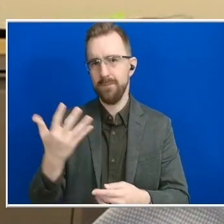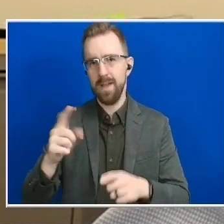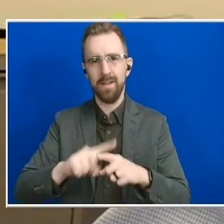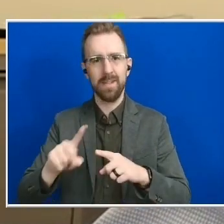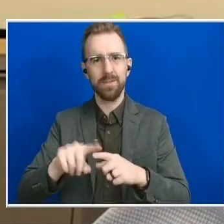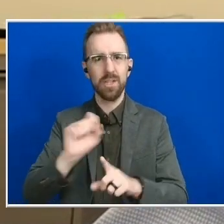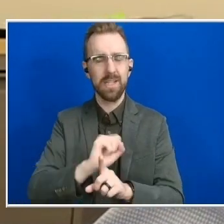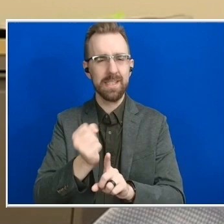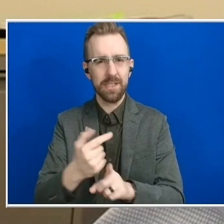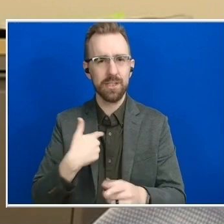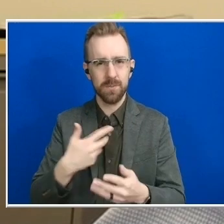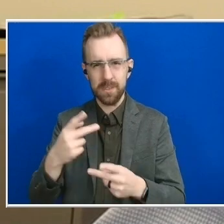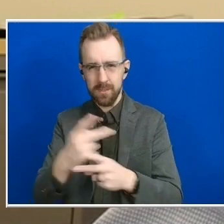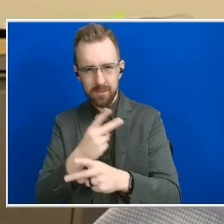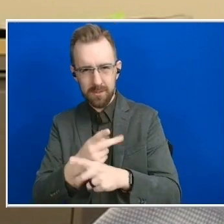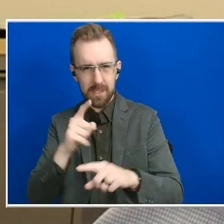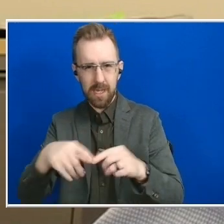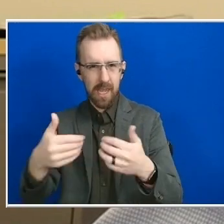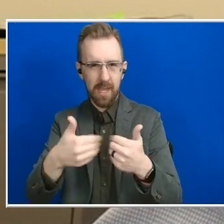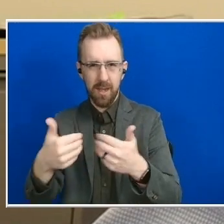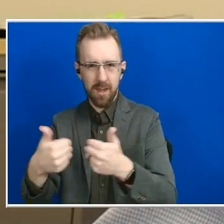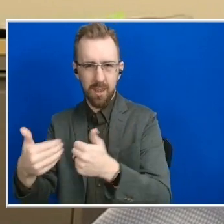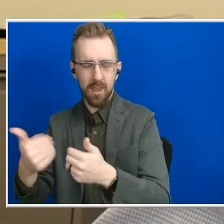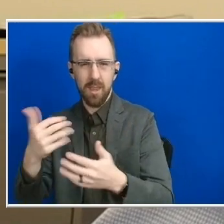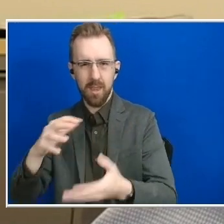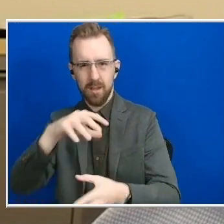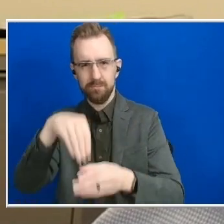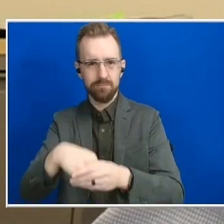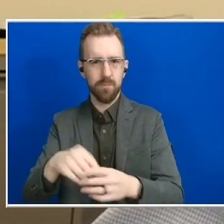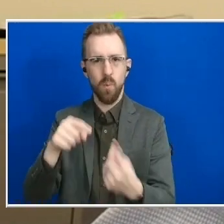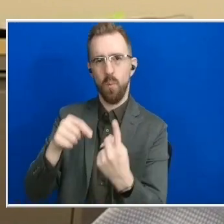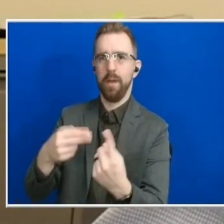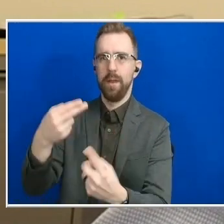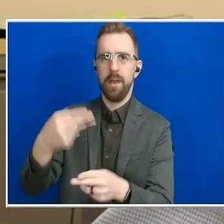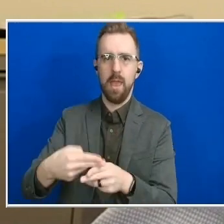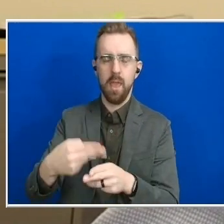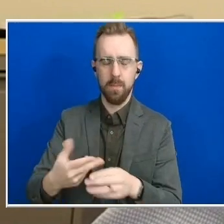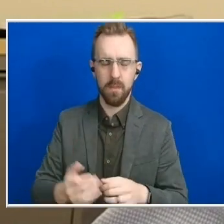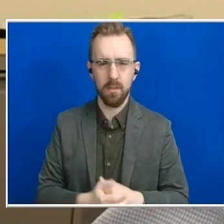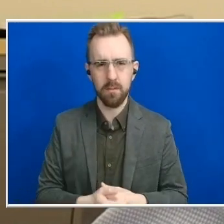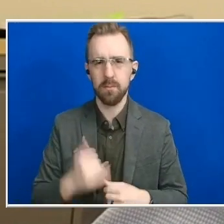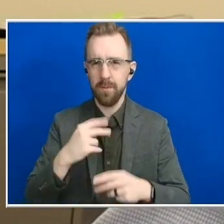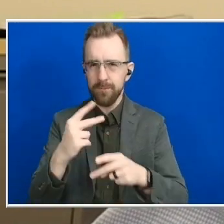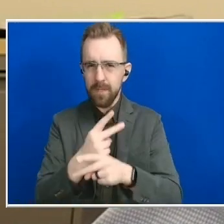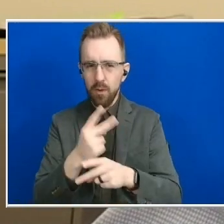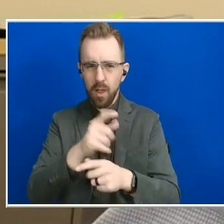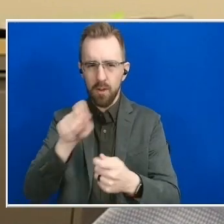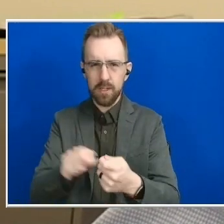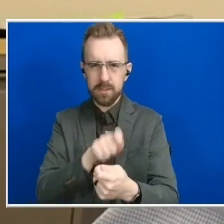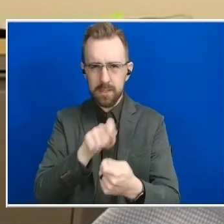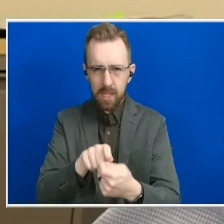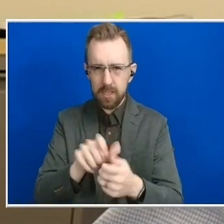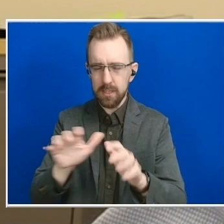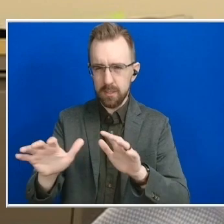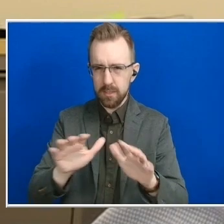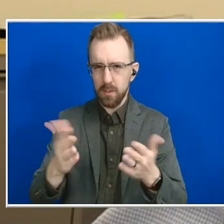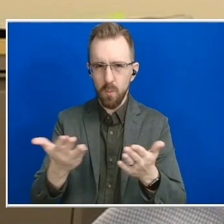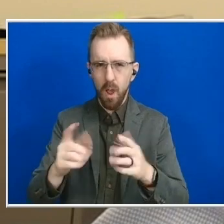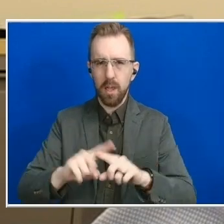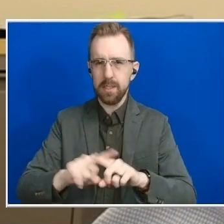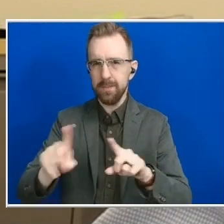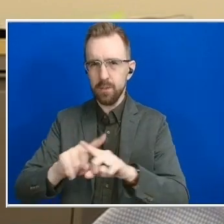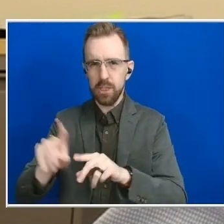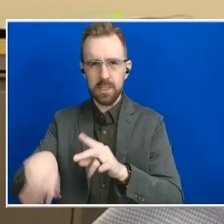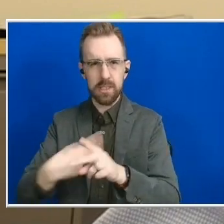how to distinguish, sort of pooled under one name, trying to figure out exactly what the different types of